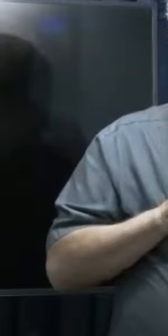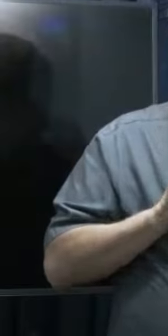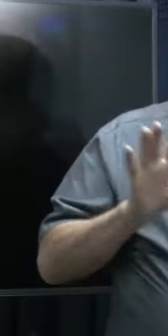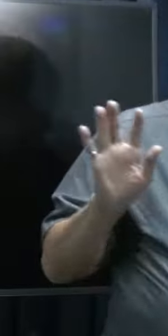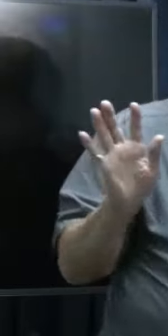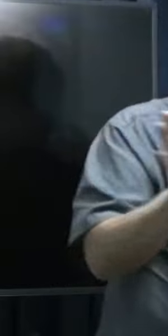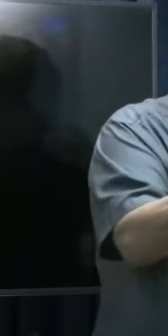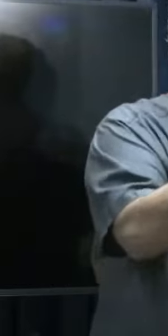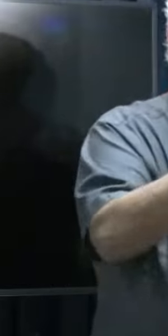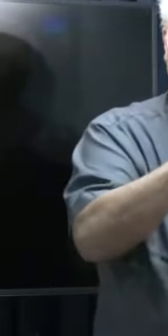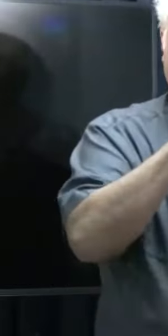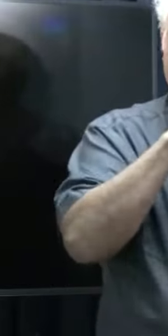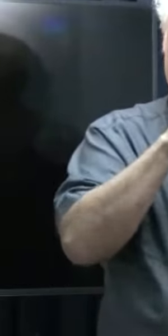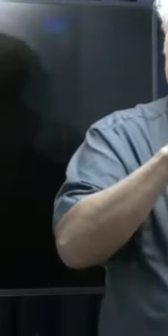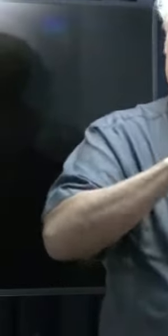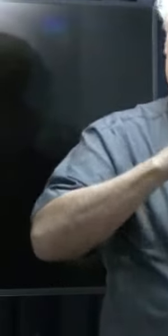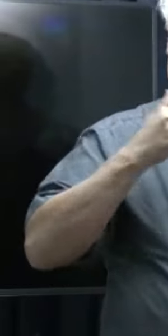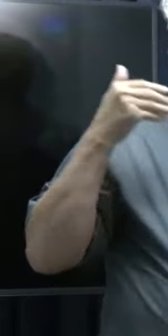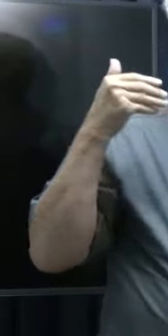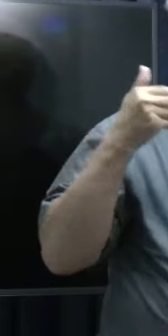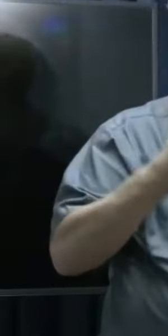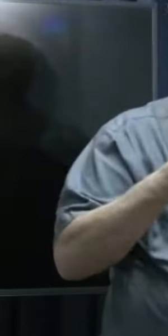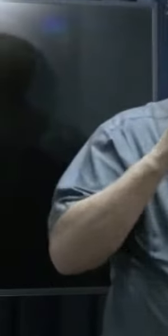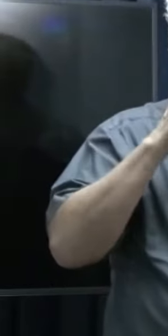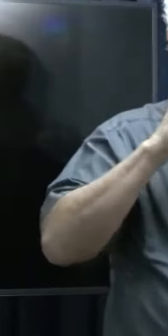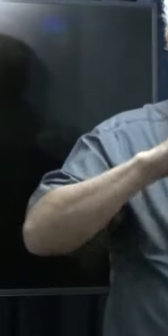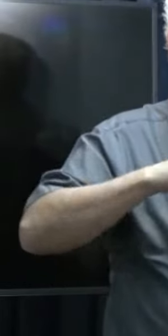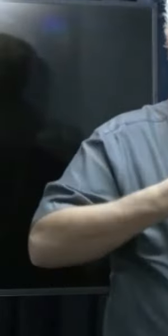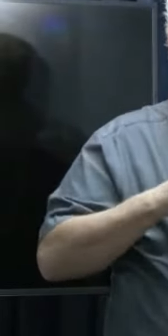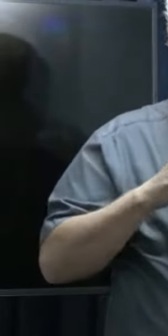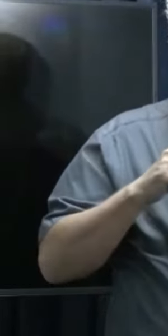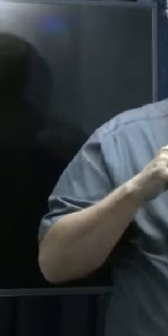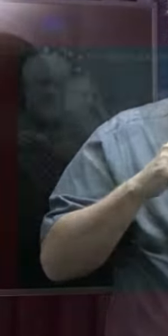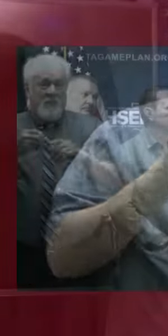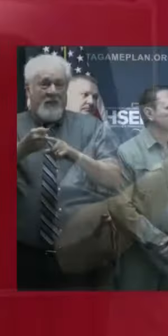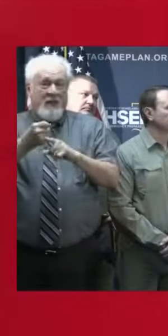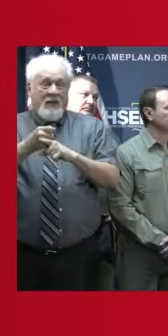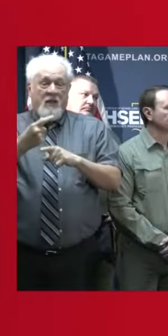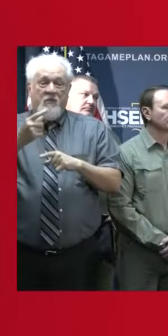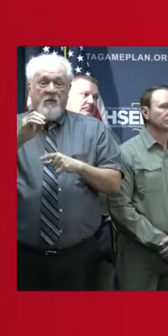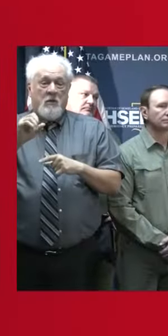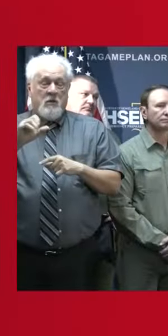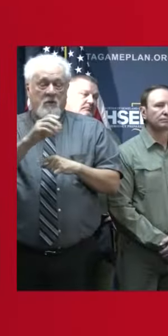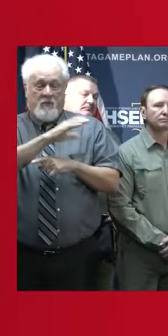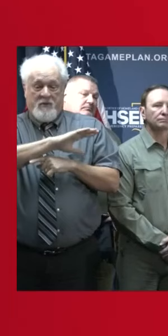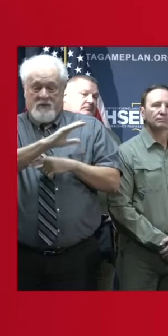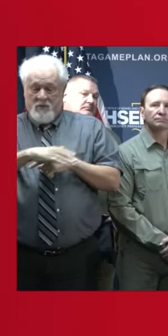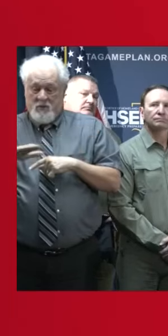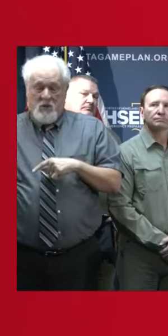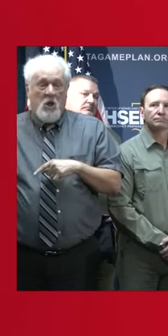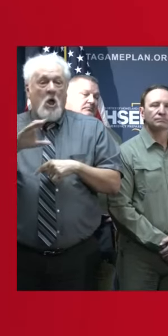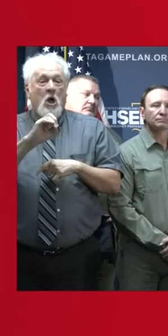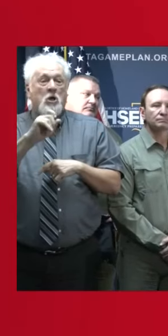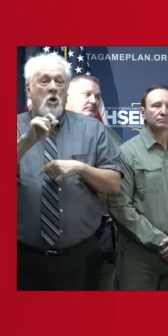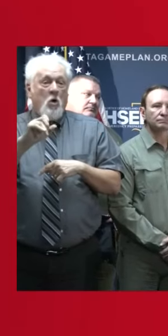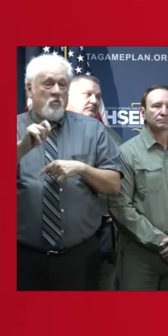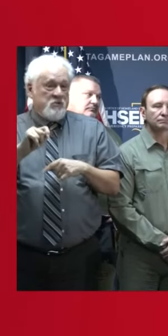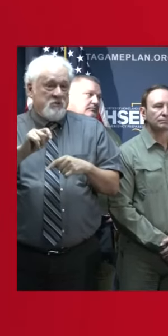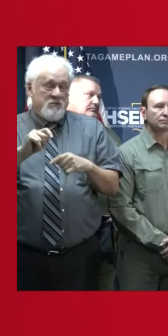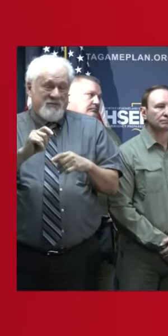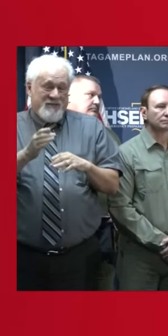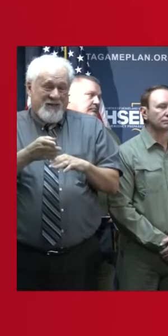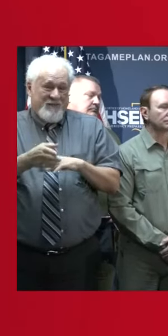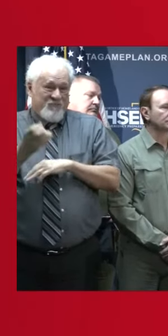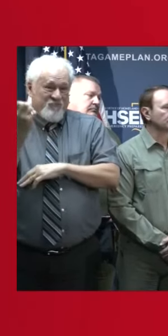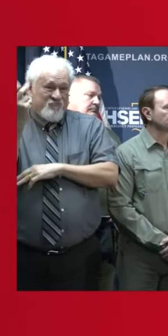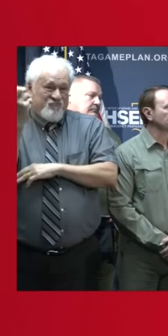winds aren't that far away. They'll probably begin to move in on the coastline soon after midday. And behind that, by just a couple